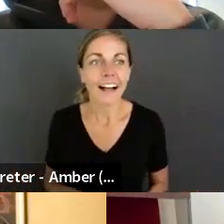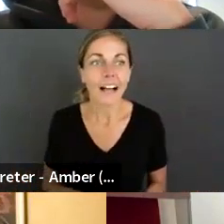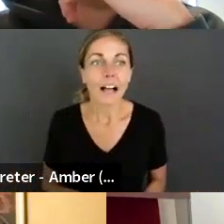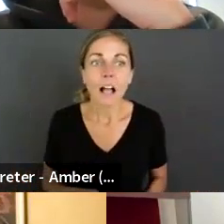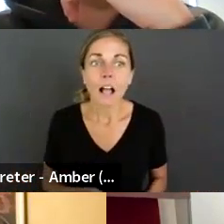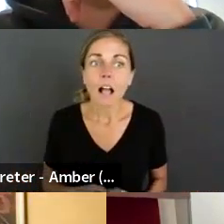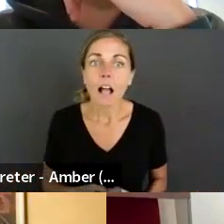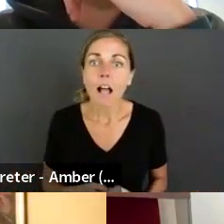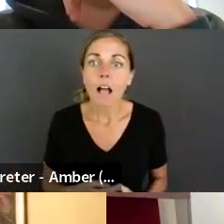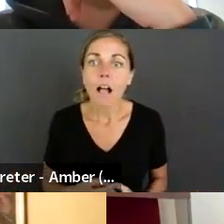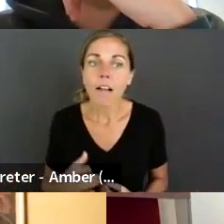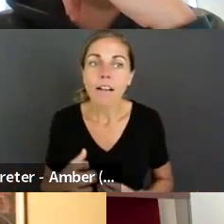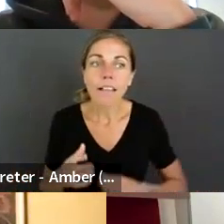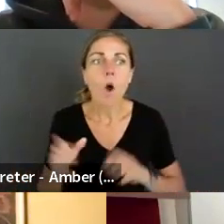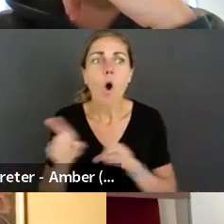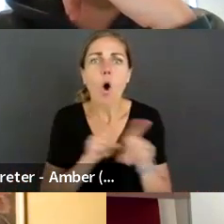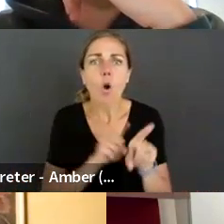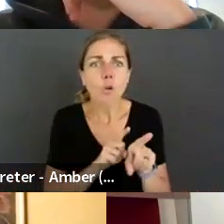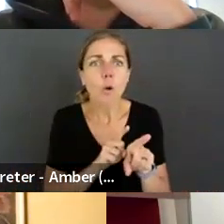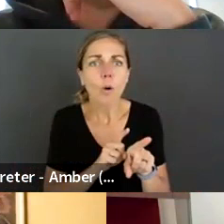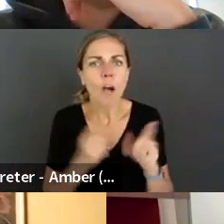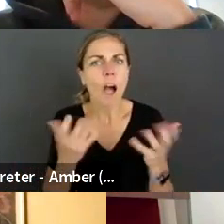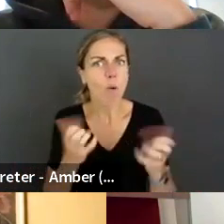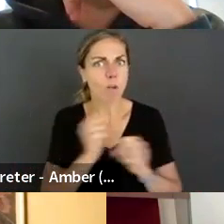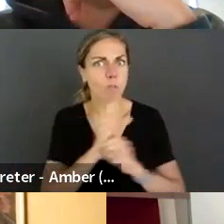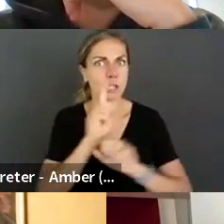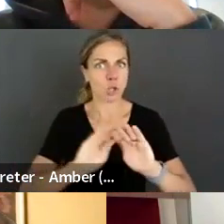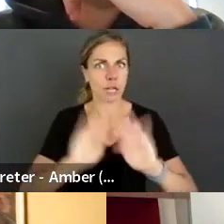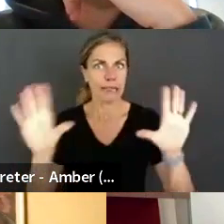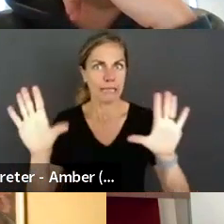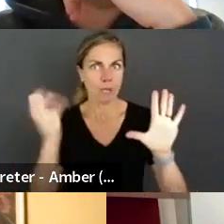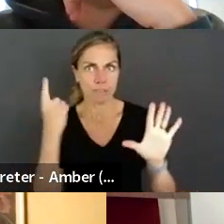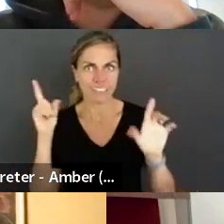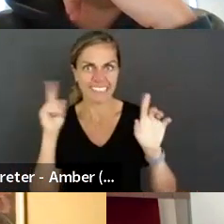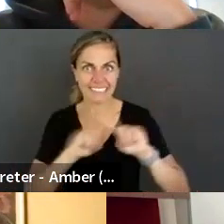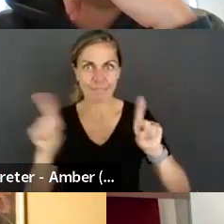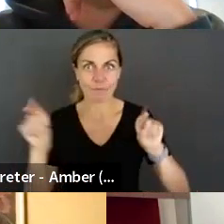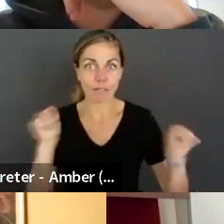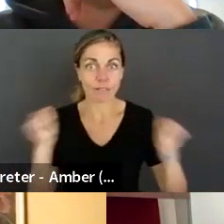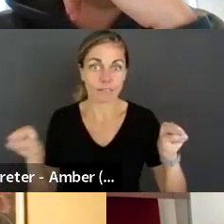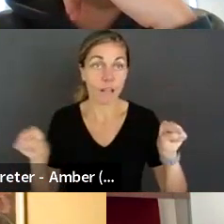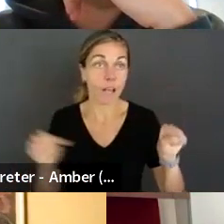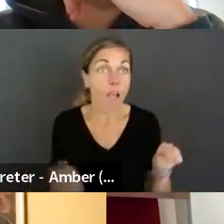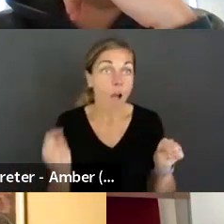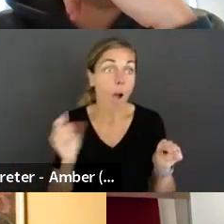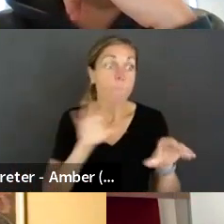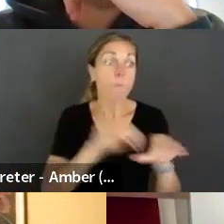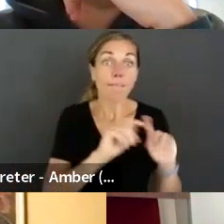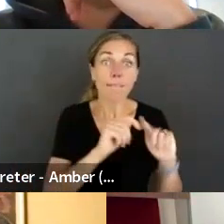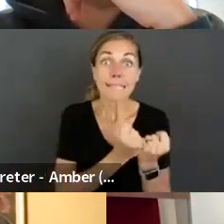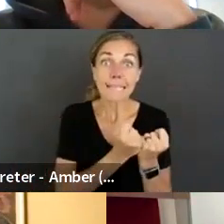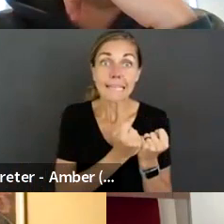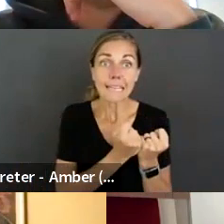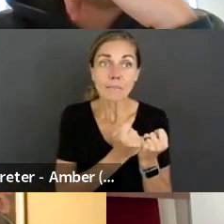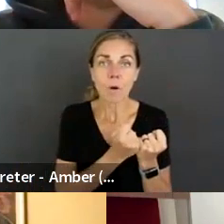then, so I also wanted to make clear the difference between like being part of the team or like and